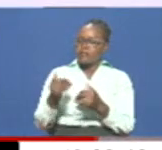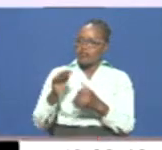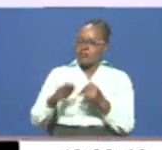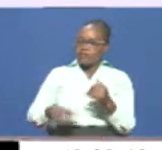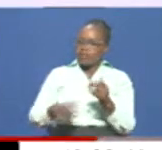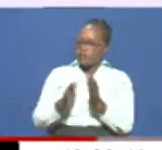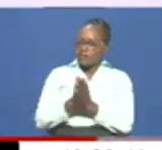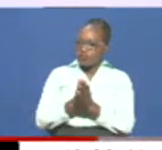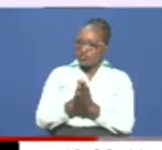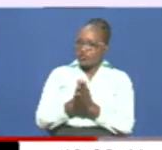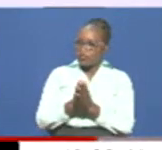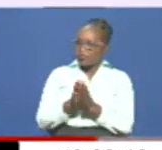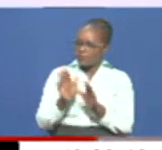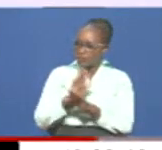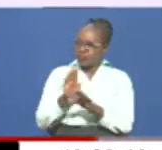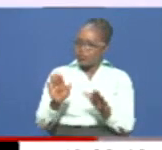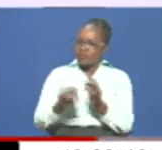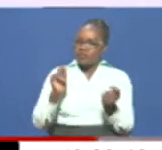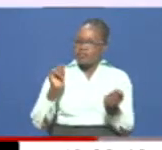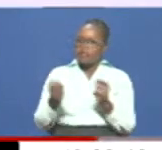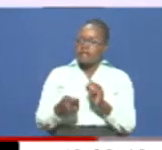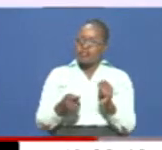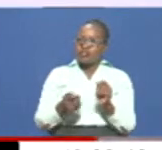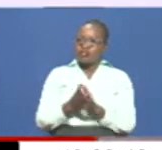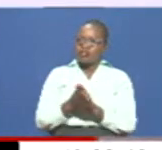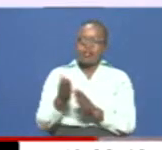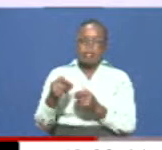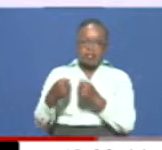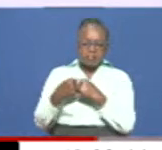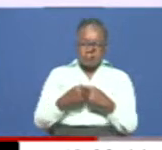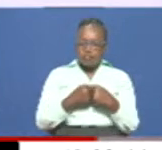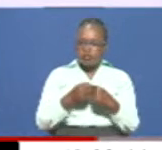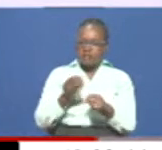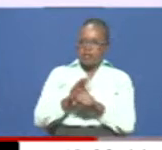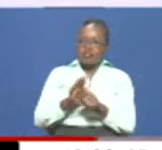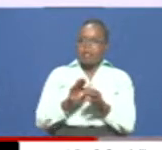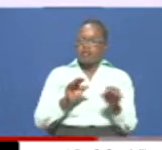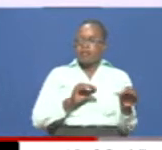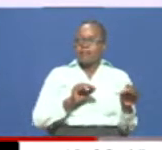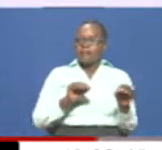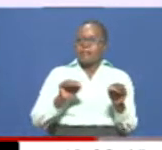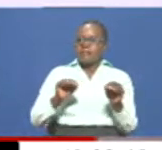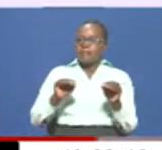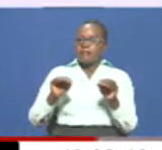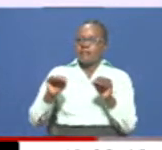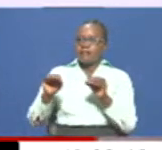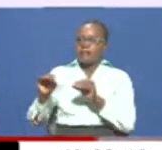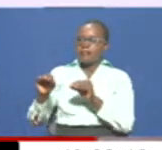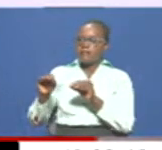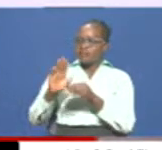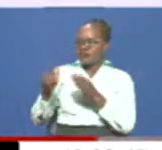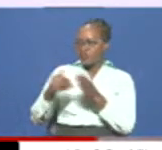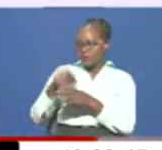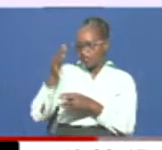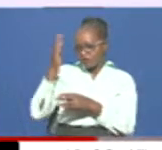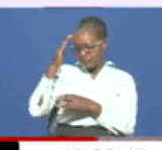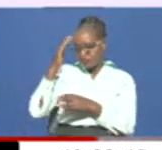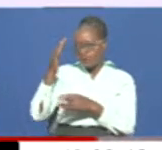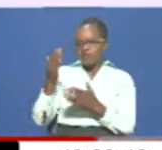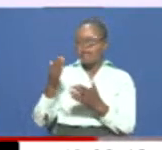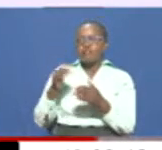changed. Mm-hmm. And the background to a lot of challenges was the transition. As you all know, at least the people who follow